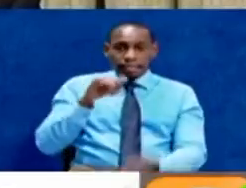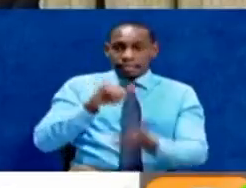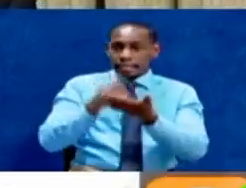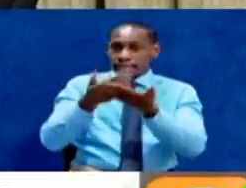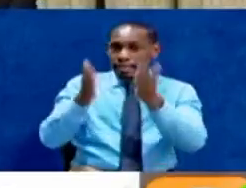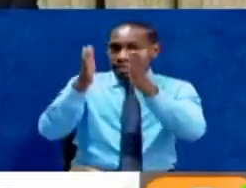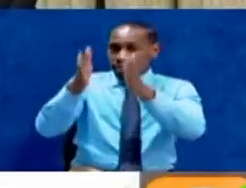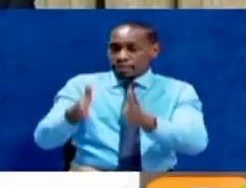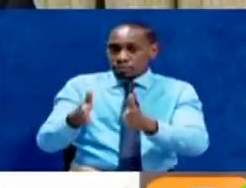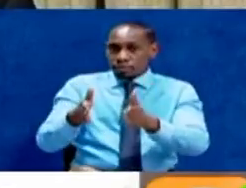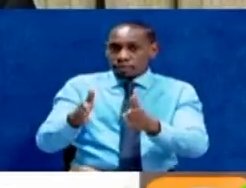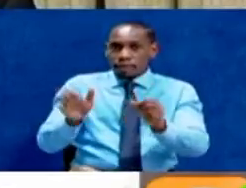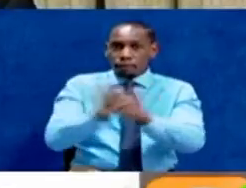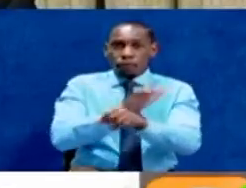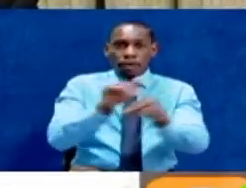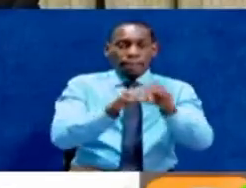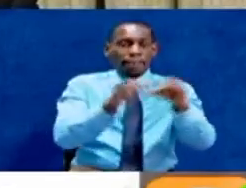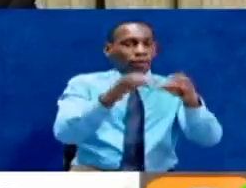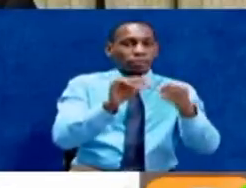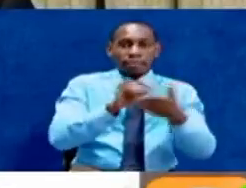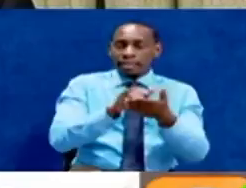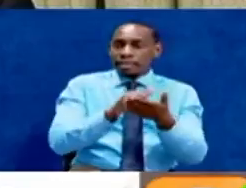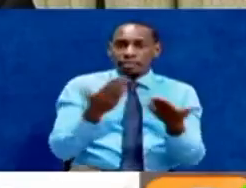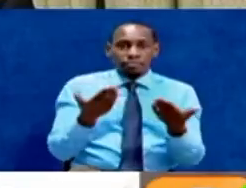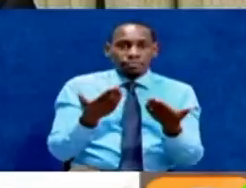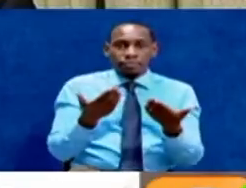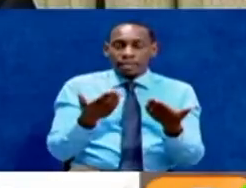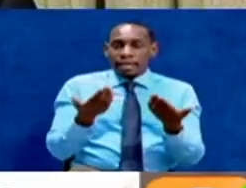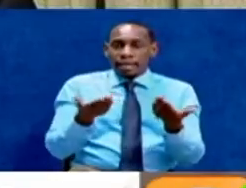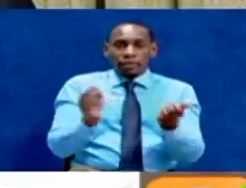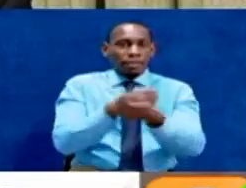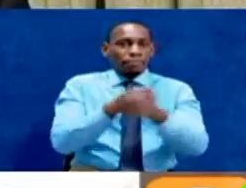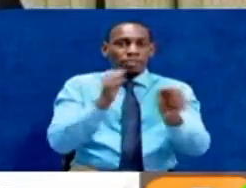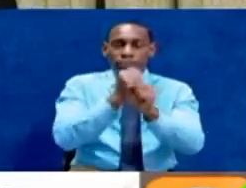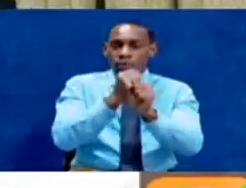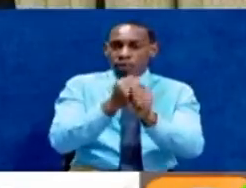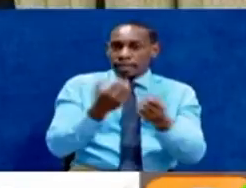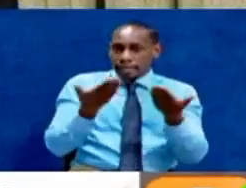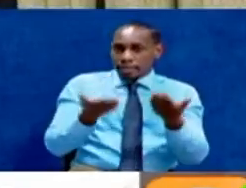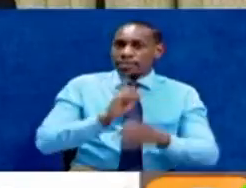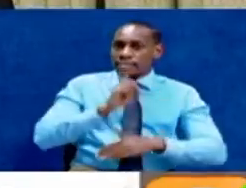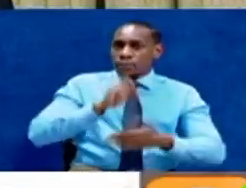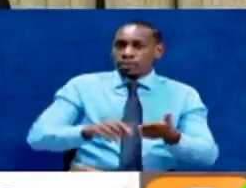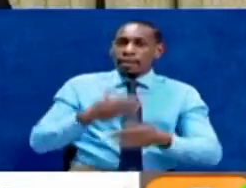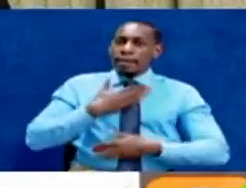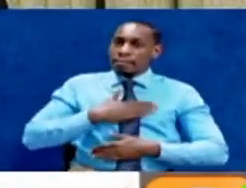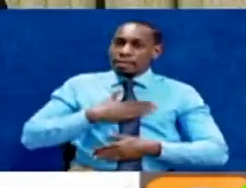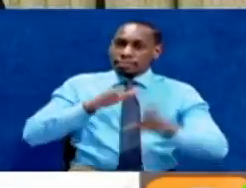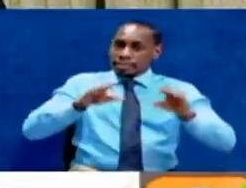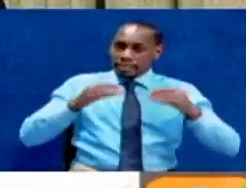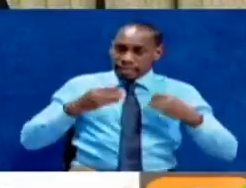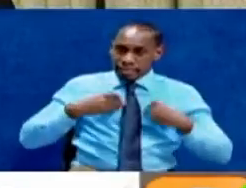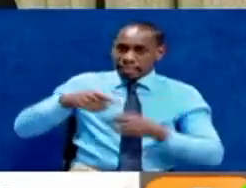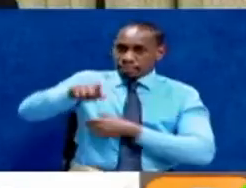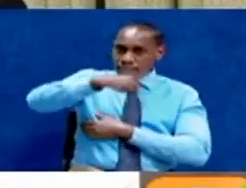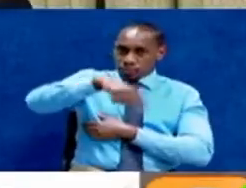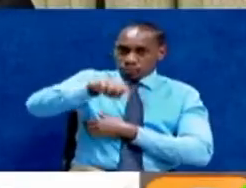whoever or to the party, these things are not coming out. So we are saying, can you please allow us,